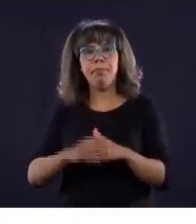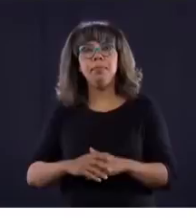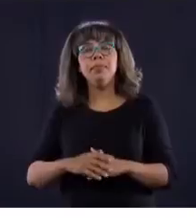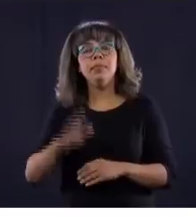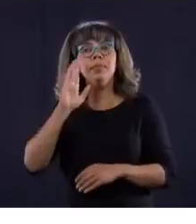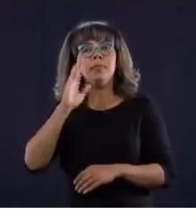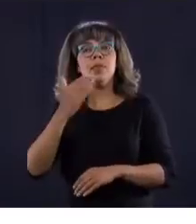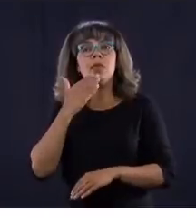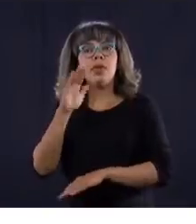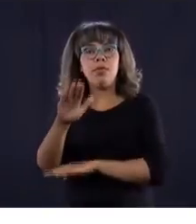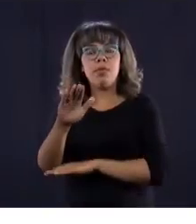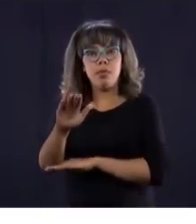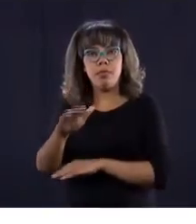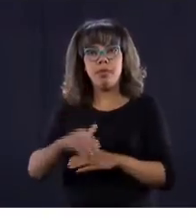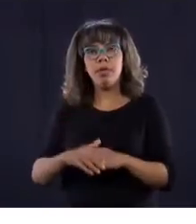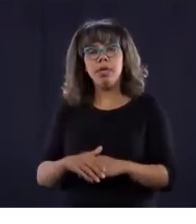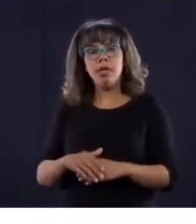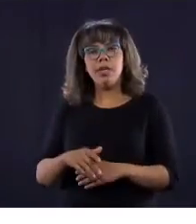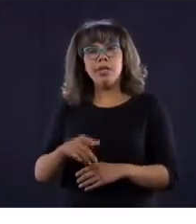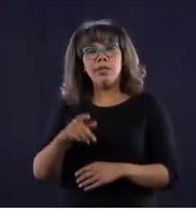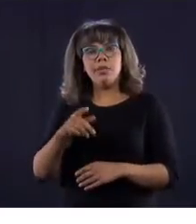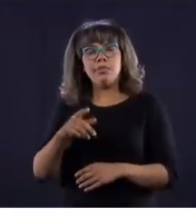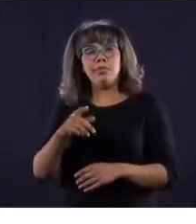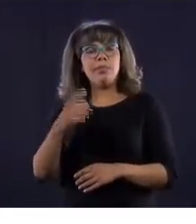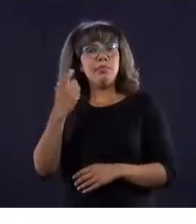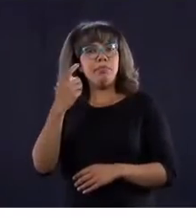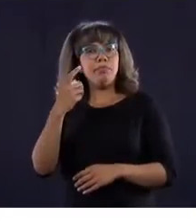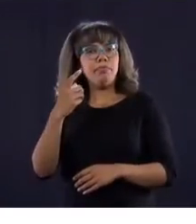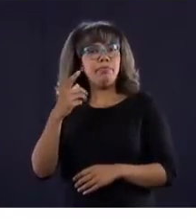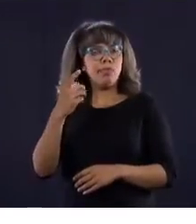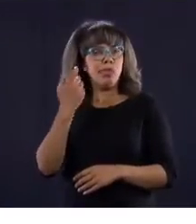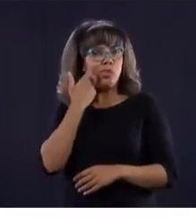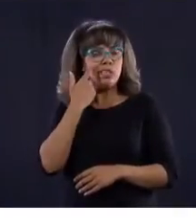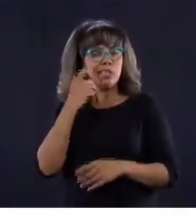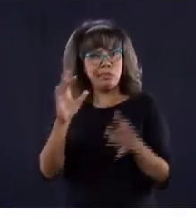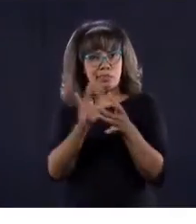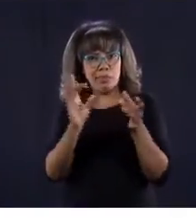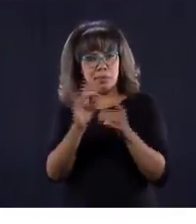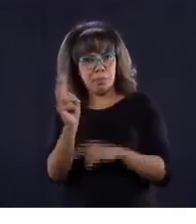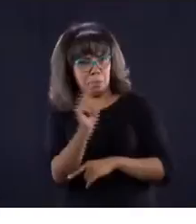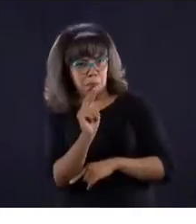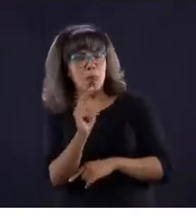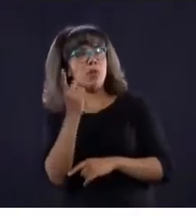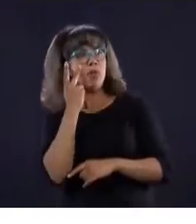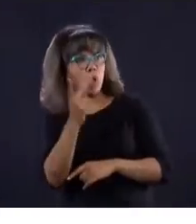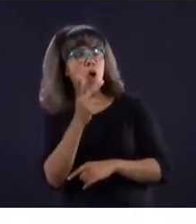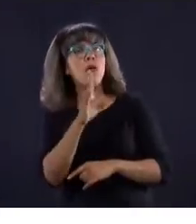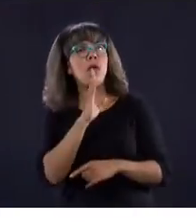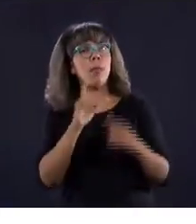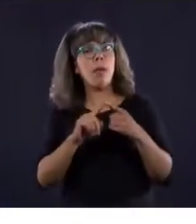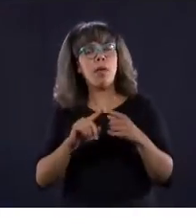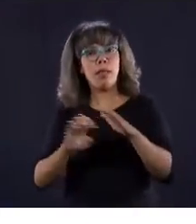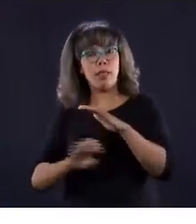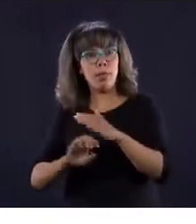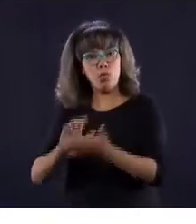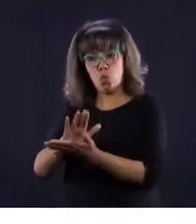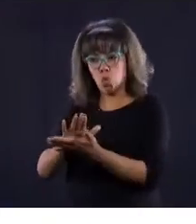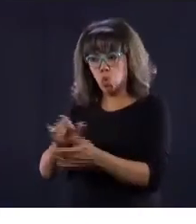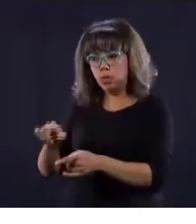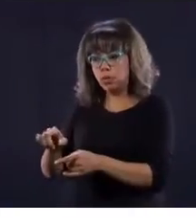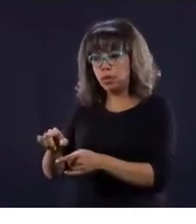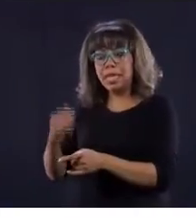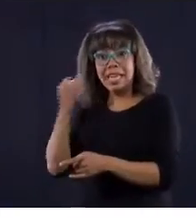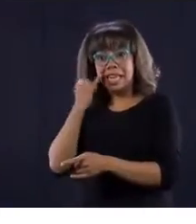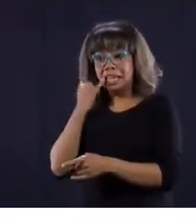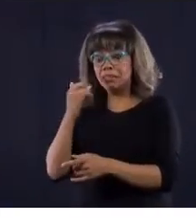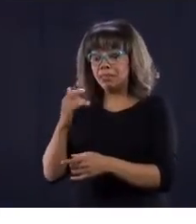latitude when it comes to reopening school on the proposed dates? First, will be the parents who will decide